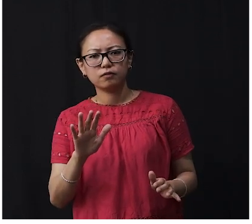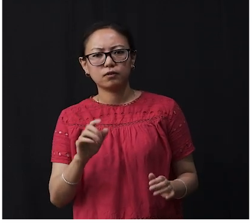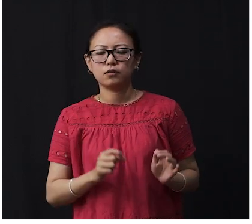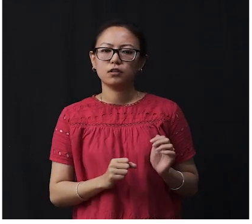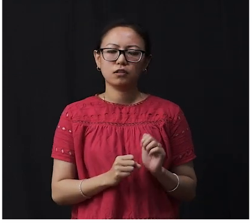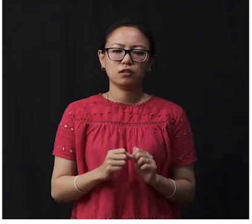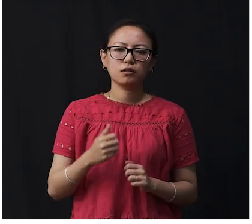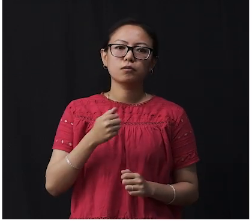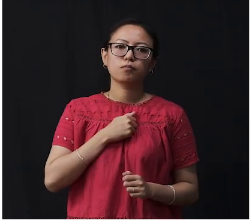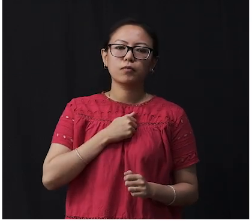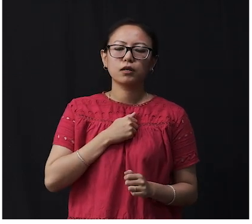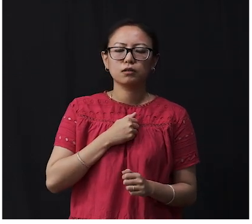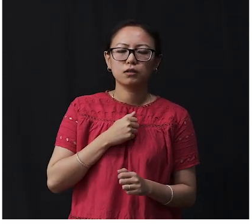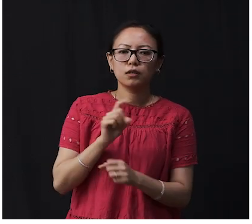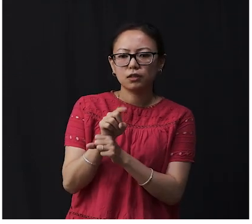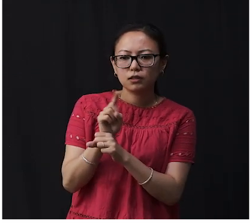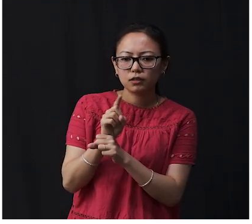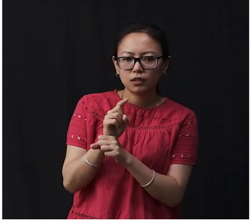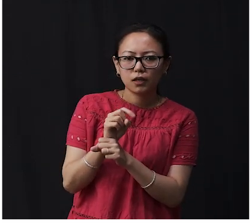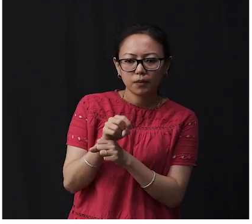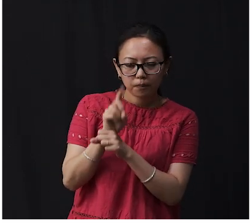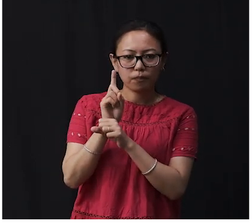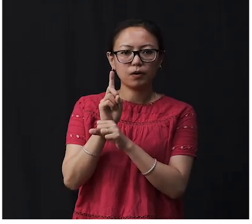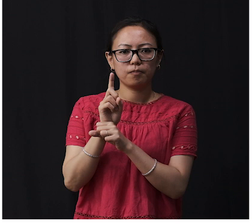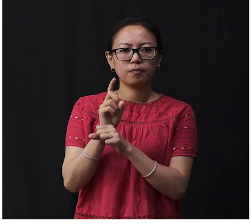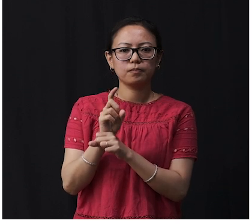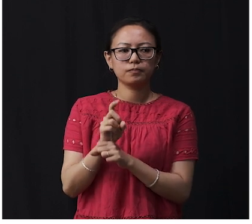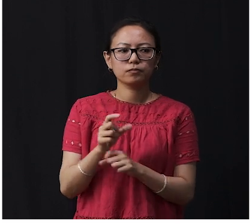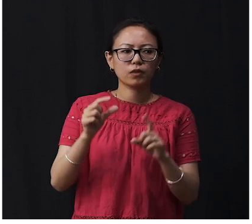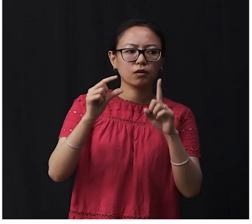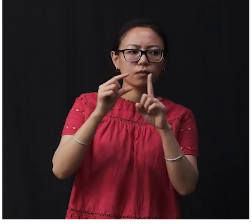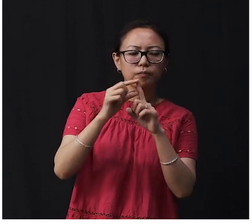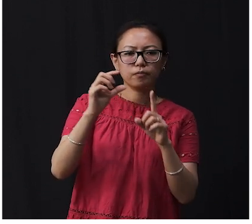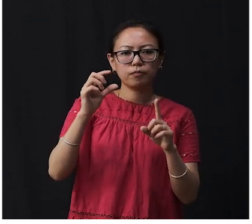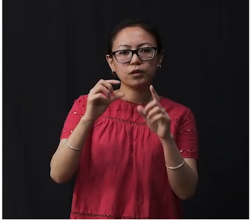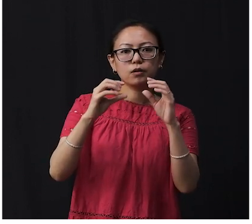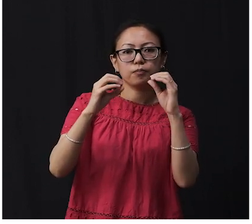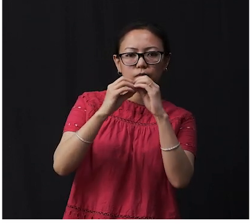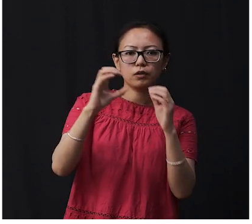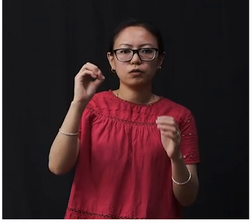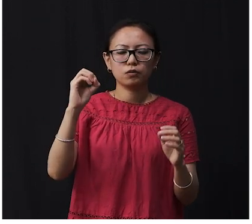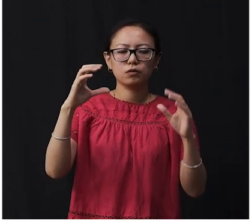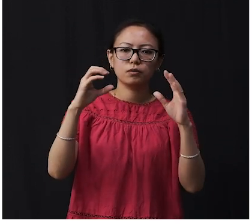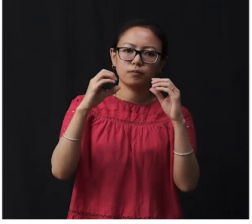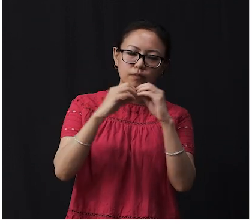a rabbit putting up its tail, that means they are scared or they feel attacked. See,